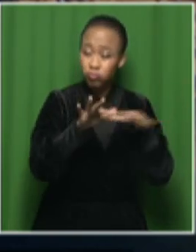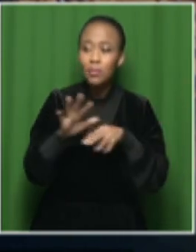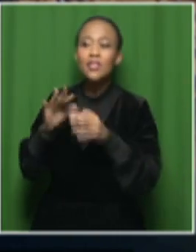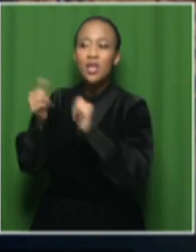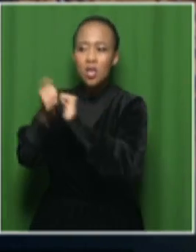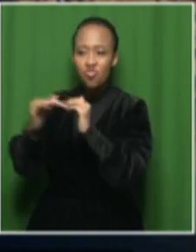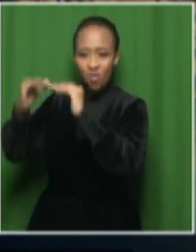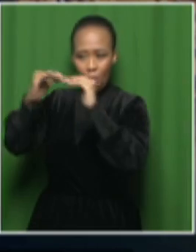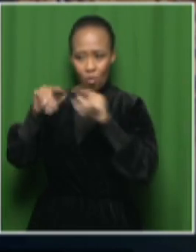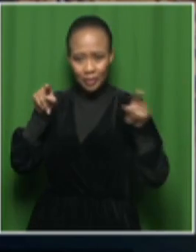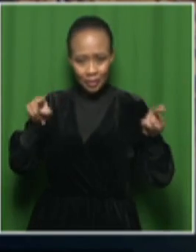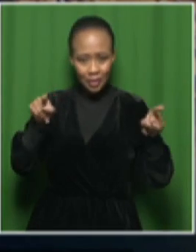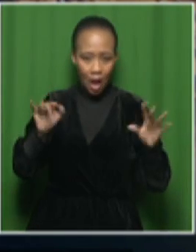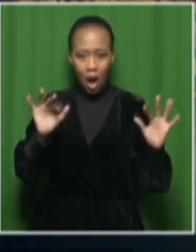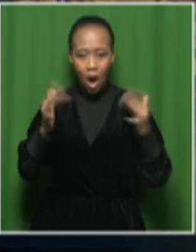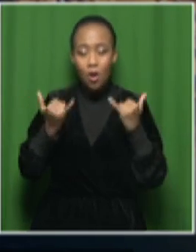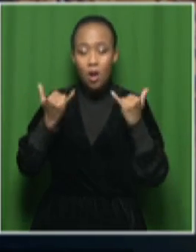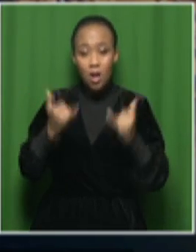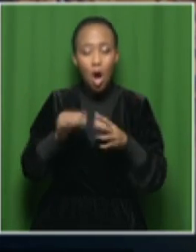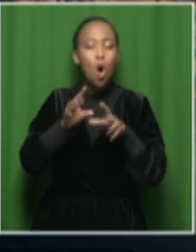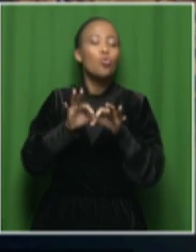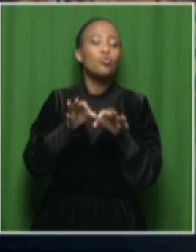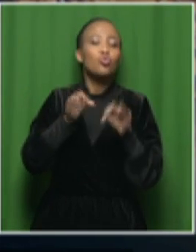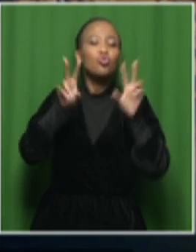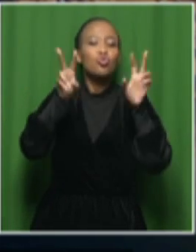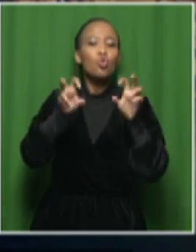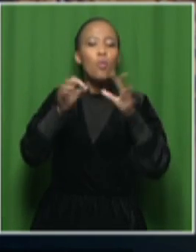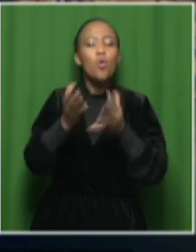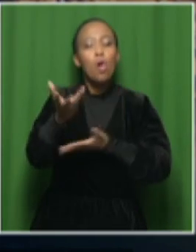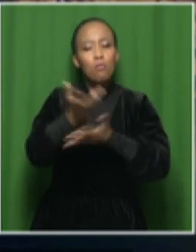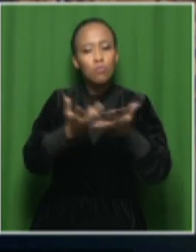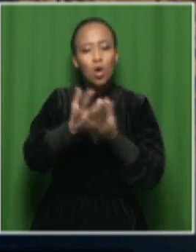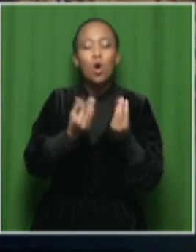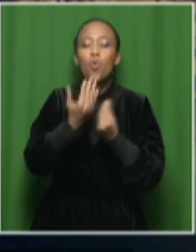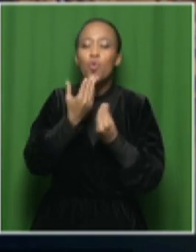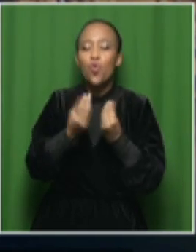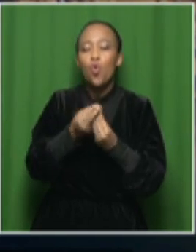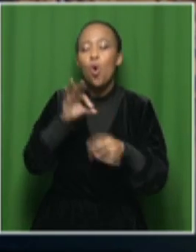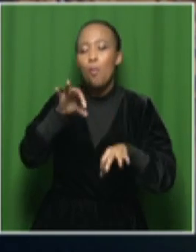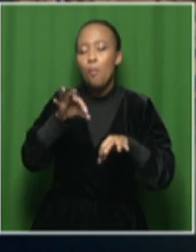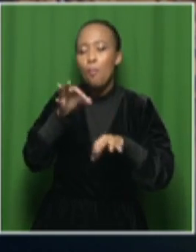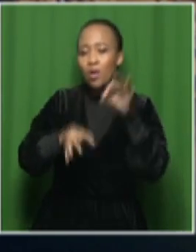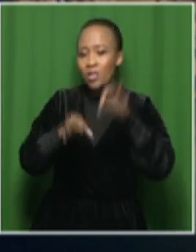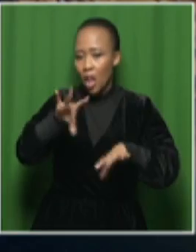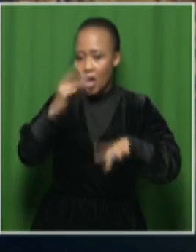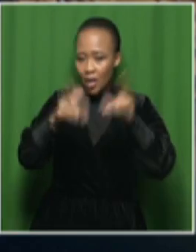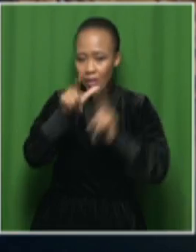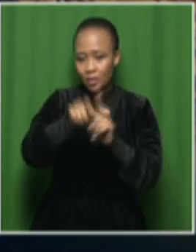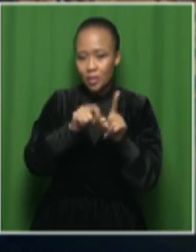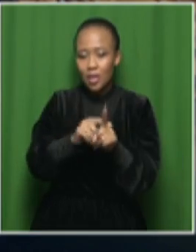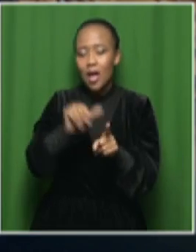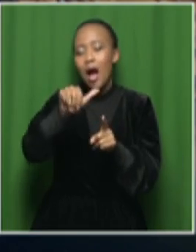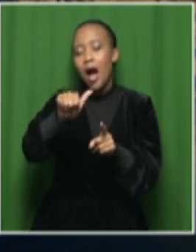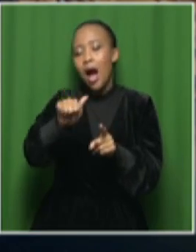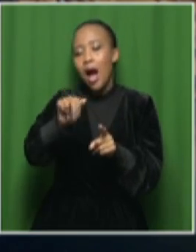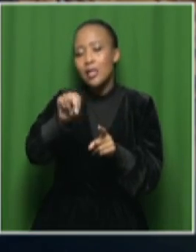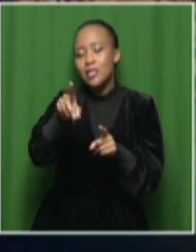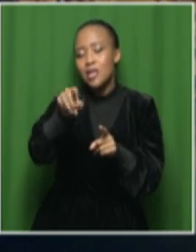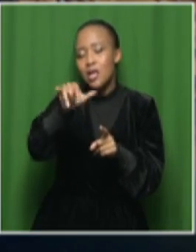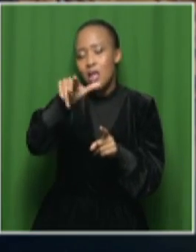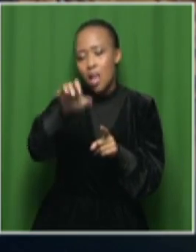the topics that we will be exploring further today with political analyst Sandile Swana, who is joining us via video link. Sandile, good morning. Thank you for joining us